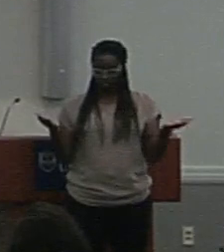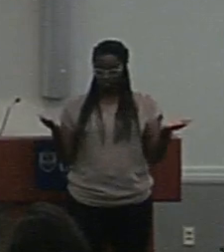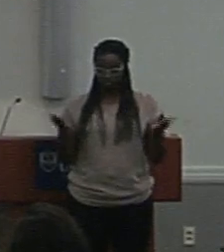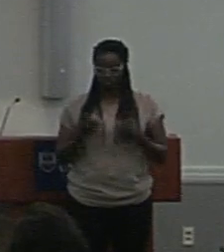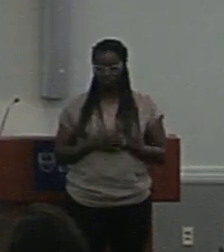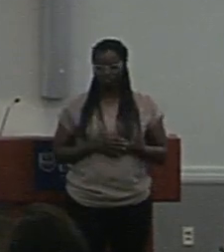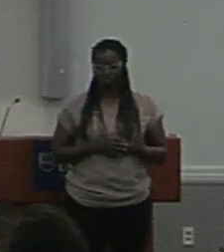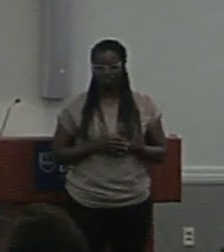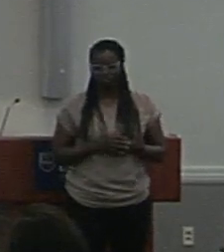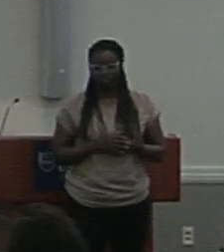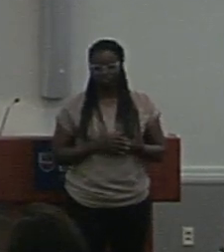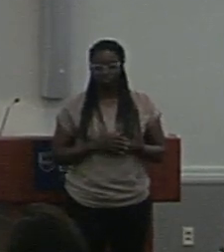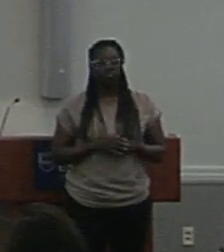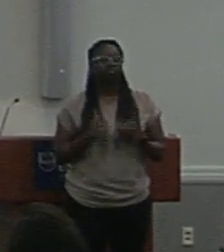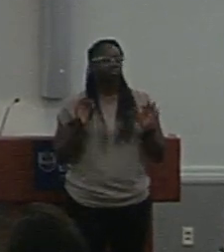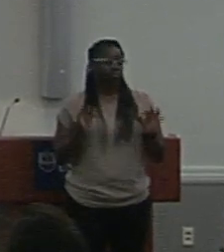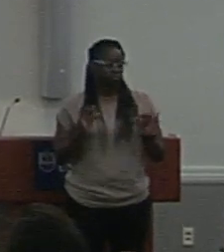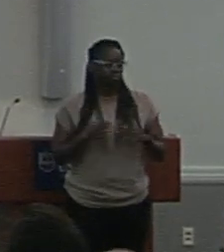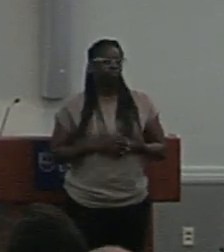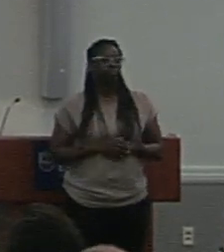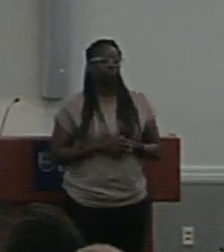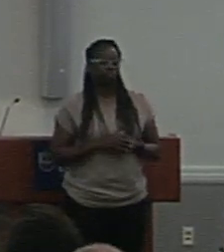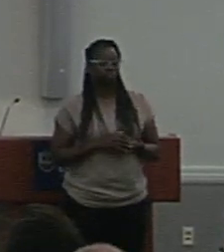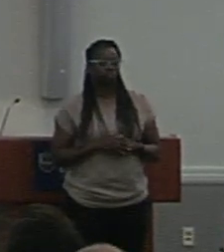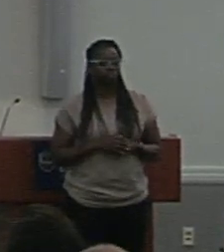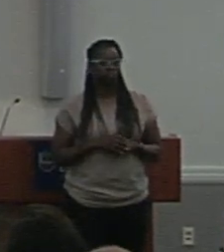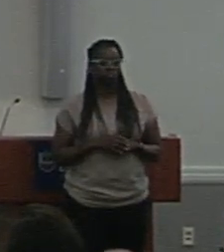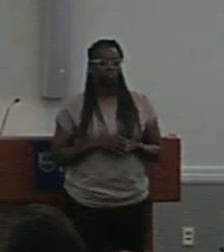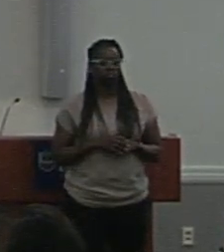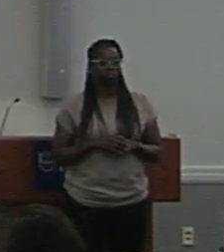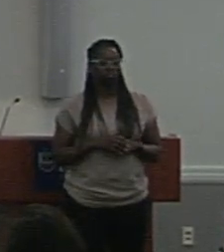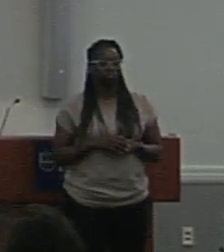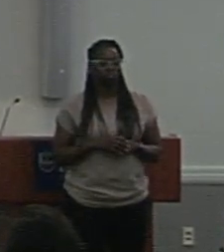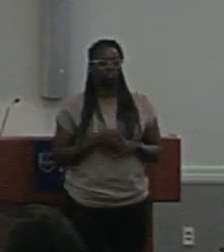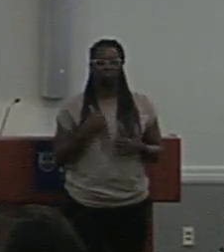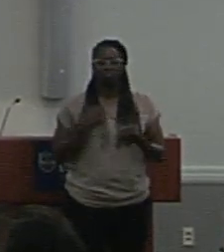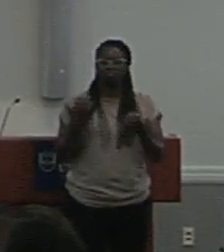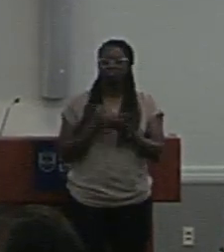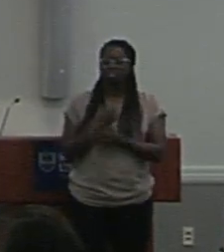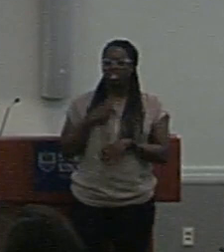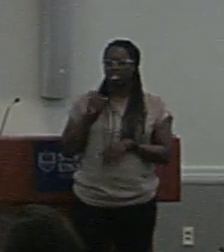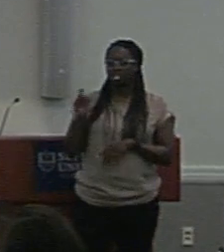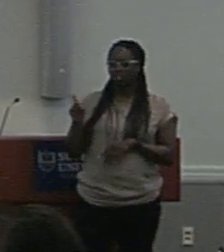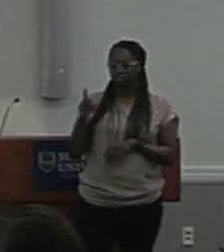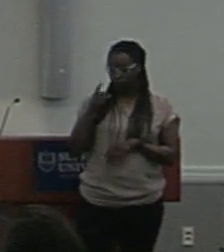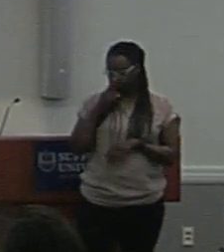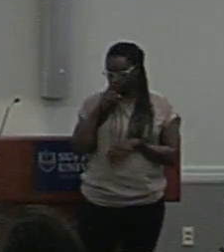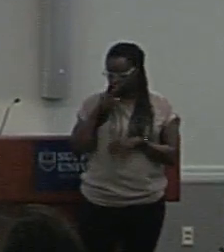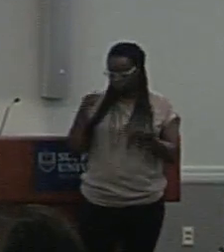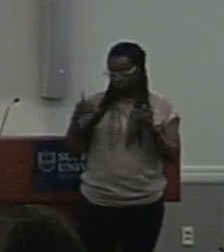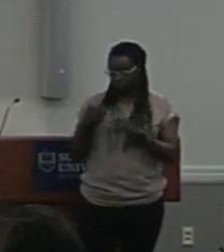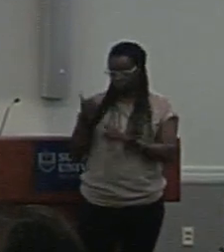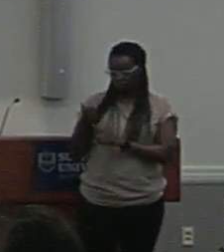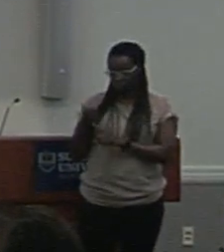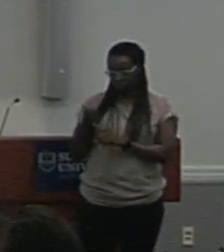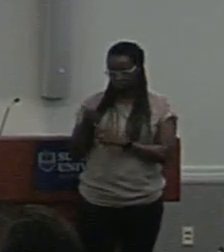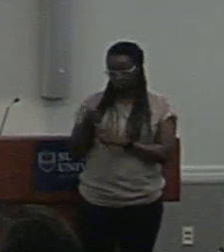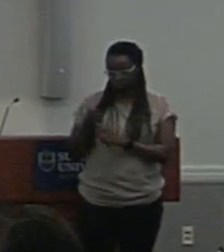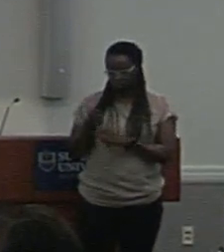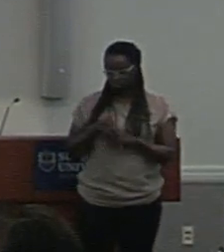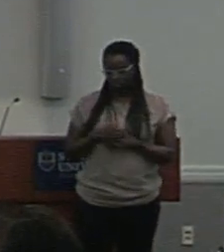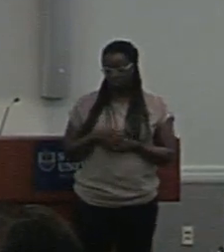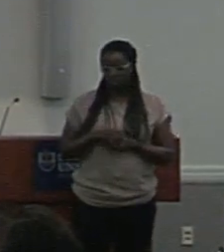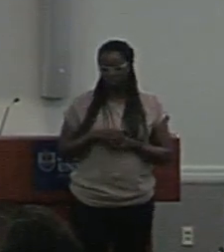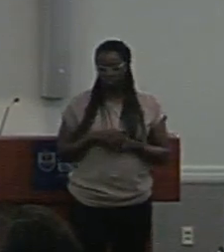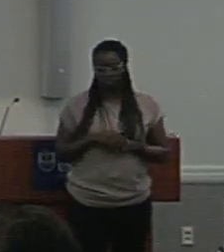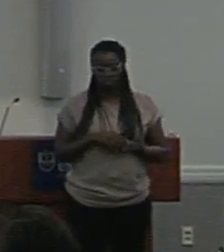I would like to ask An Lee would you stand up and introduce yourself? An is part of our equity cabinet.